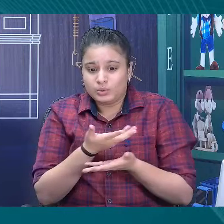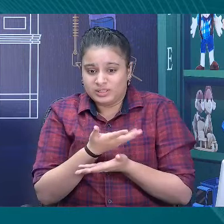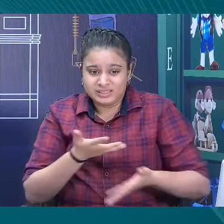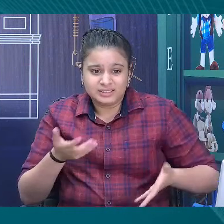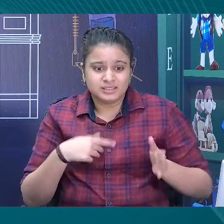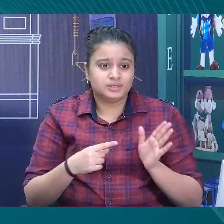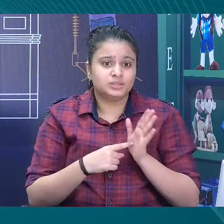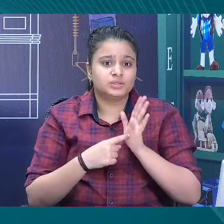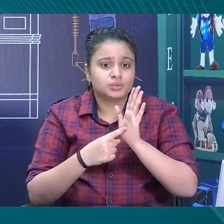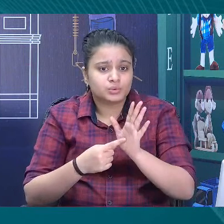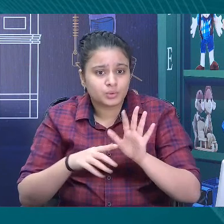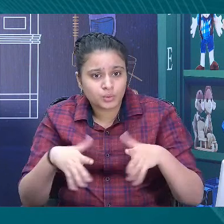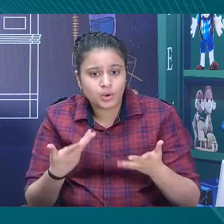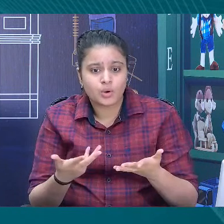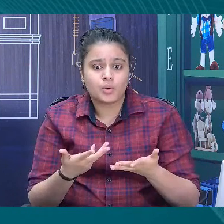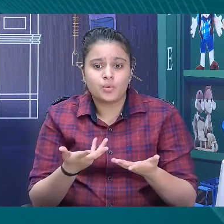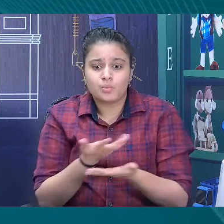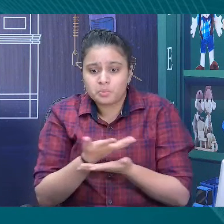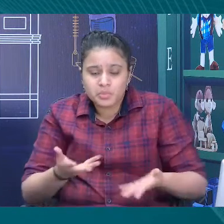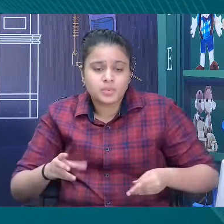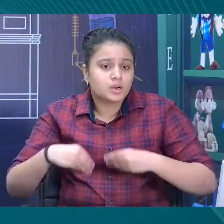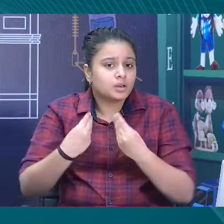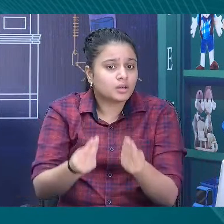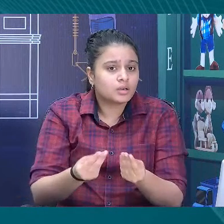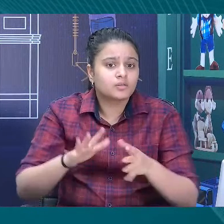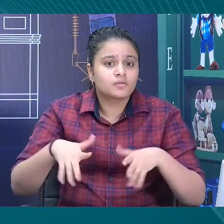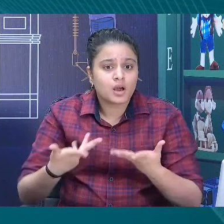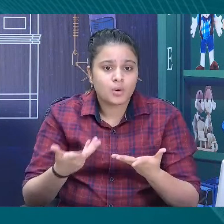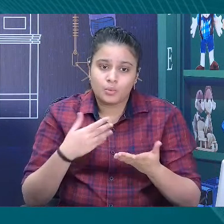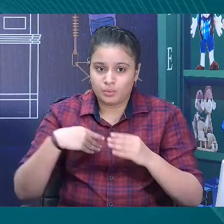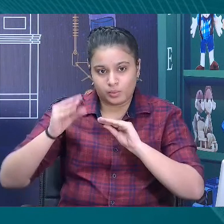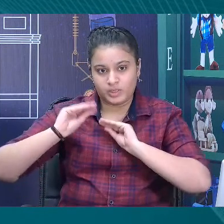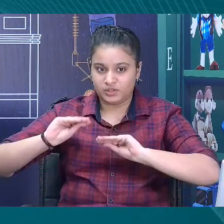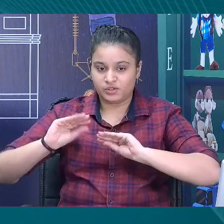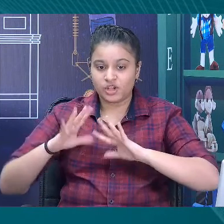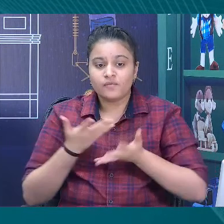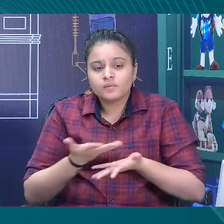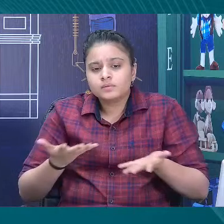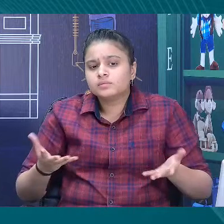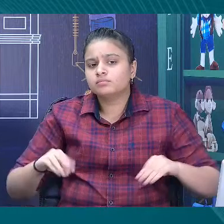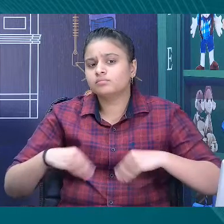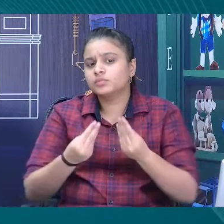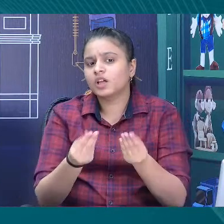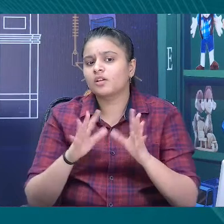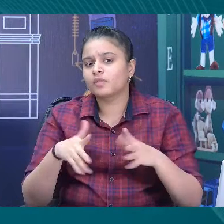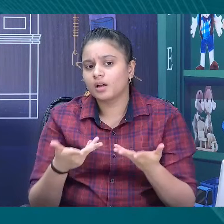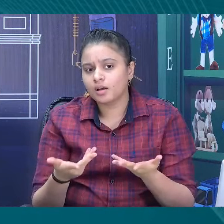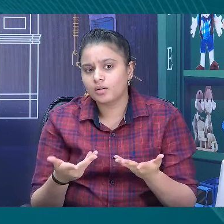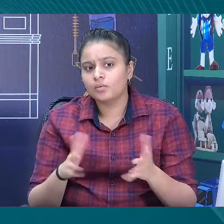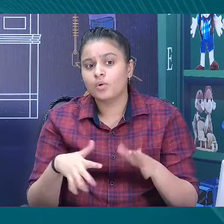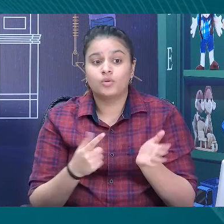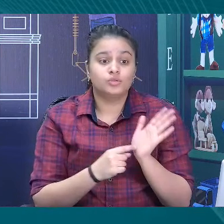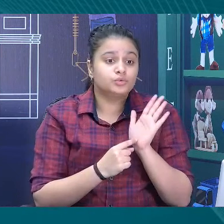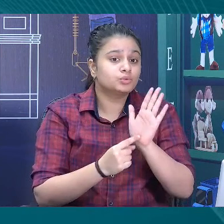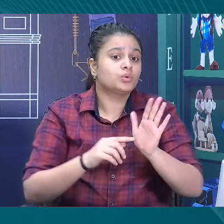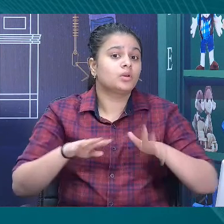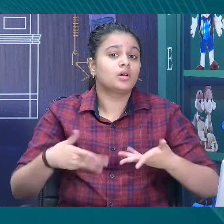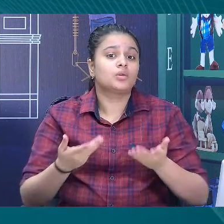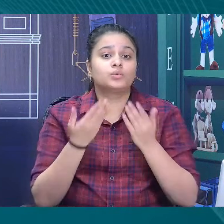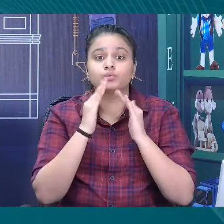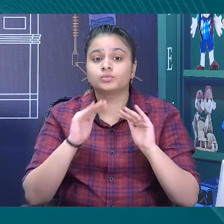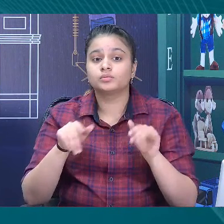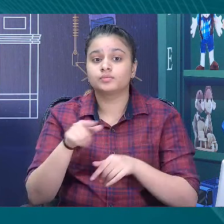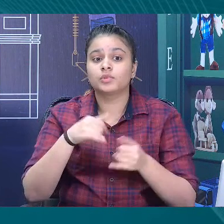you give the material that you want to teach. Right. So what is your form of representation? And the